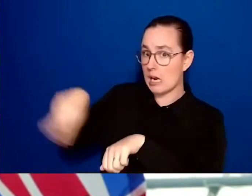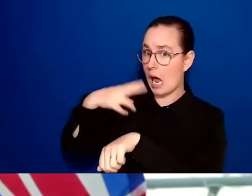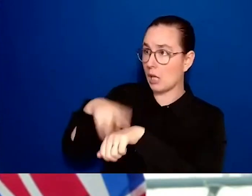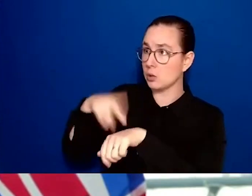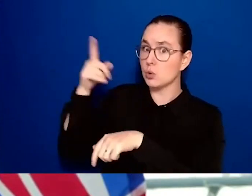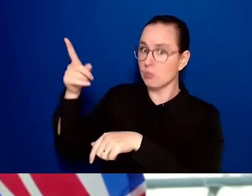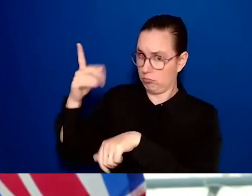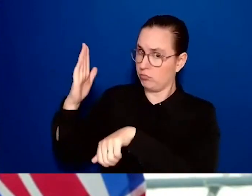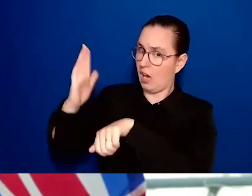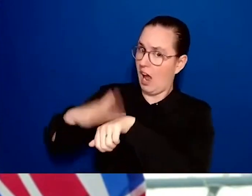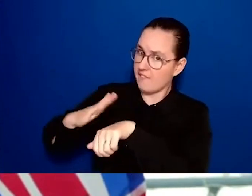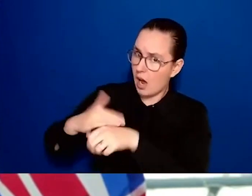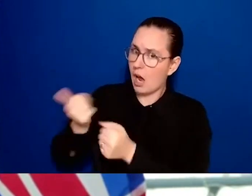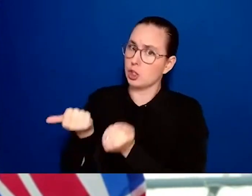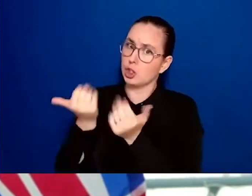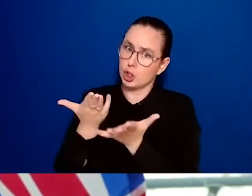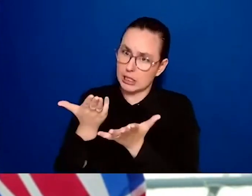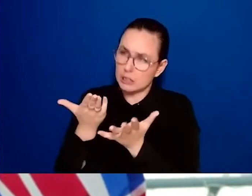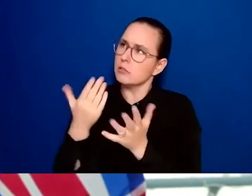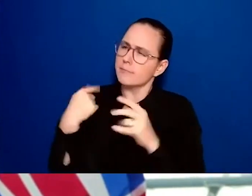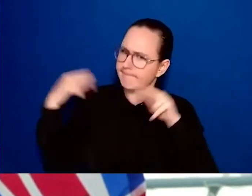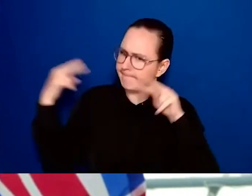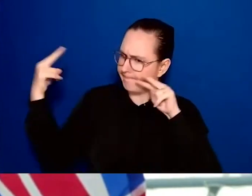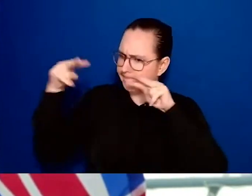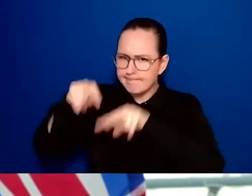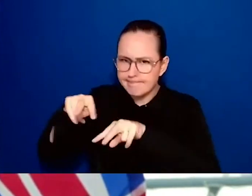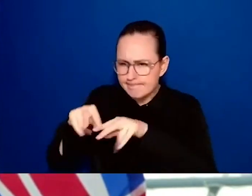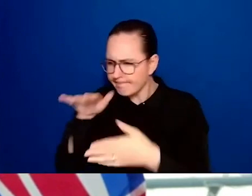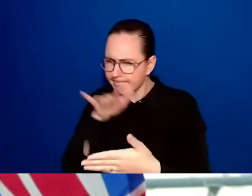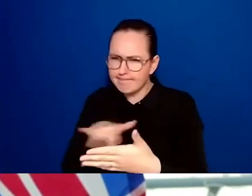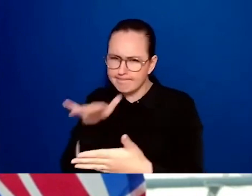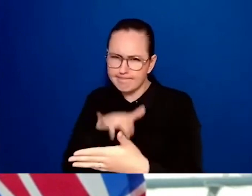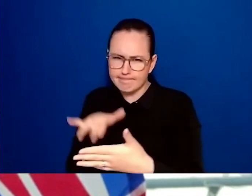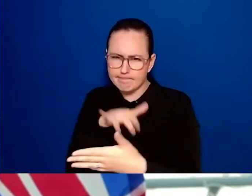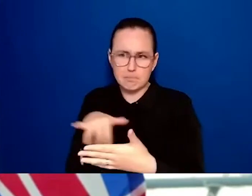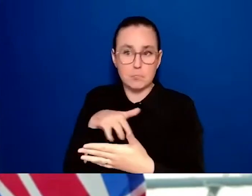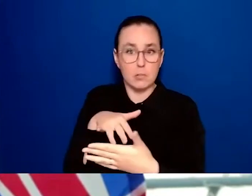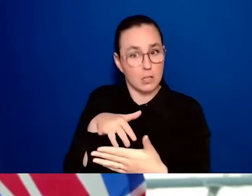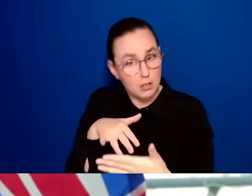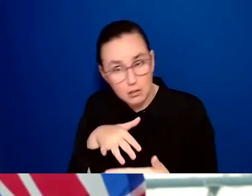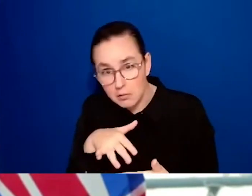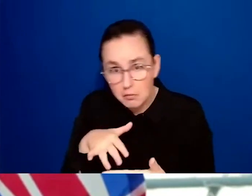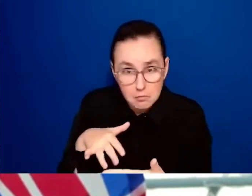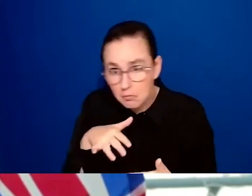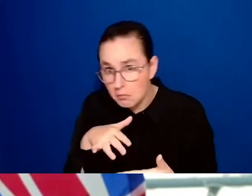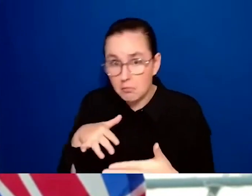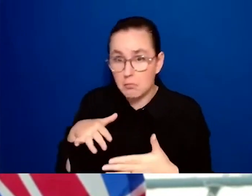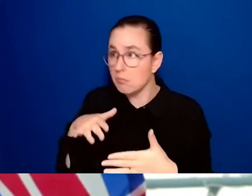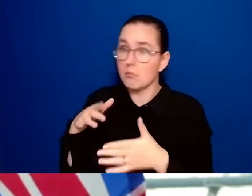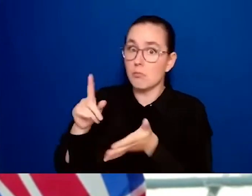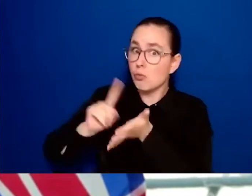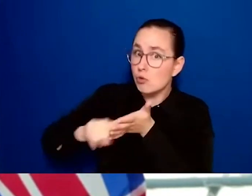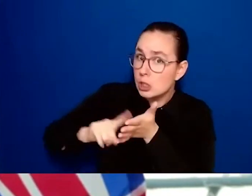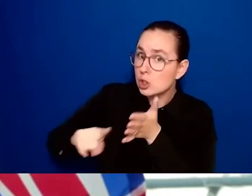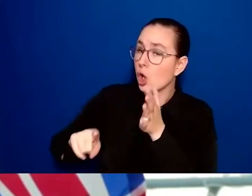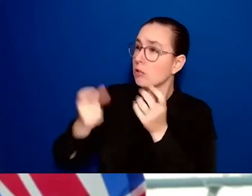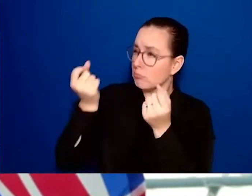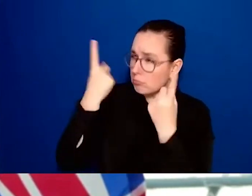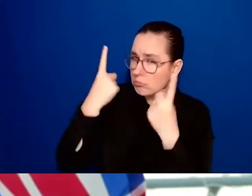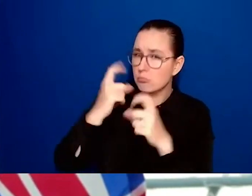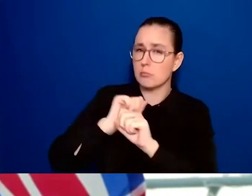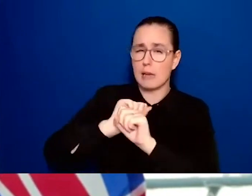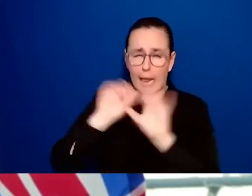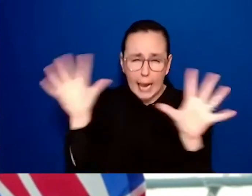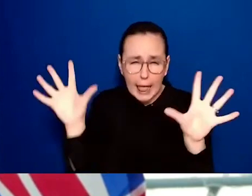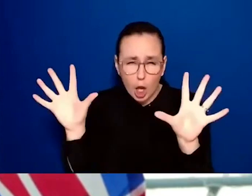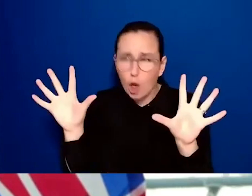have developed the CEV program, and we'll be providing an update for those individuals once we have a better understanding of these risks, and